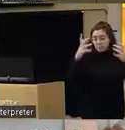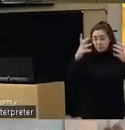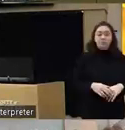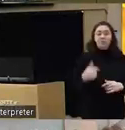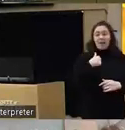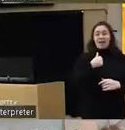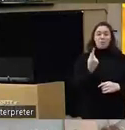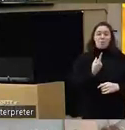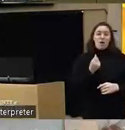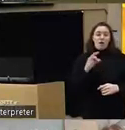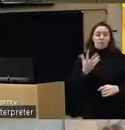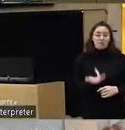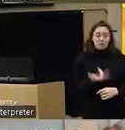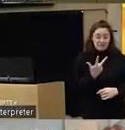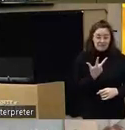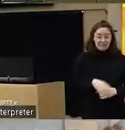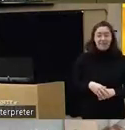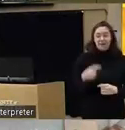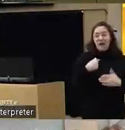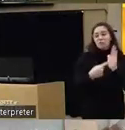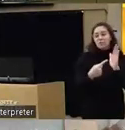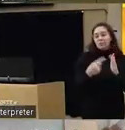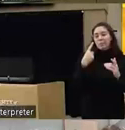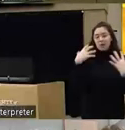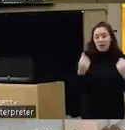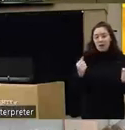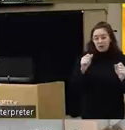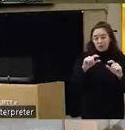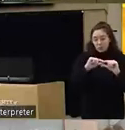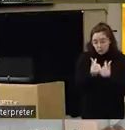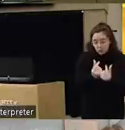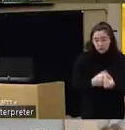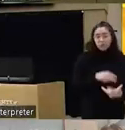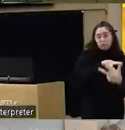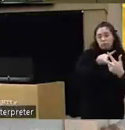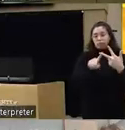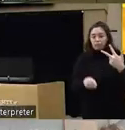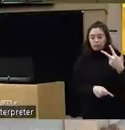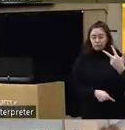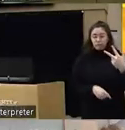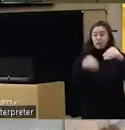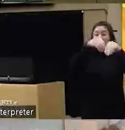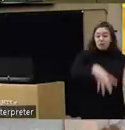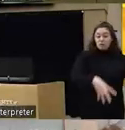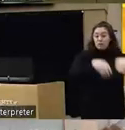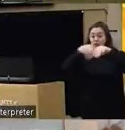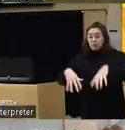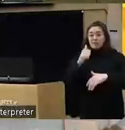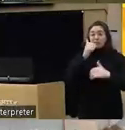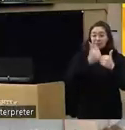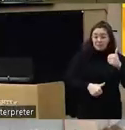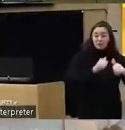I represent the mental health group. And then we have a primary care leader and a program administrator. And then for each site, we